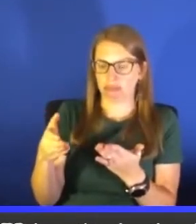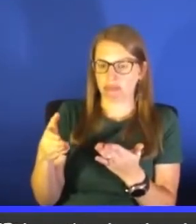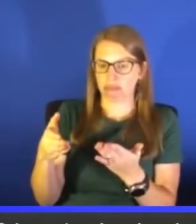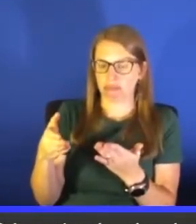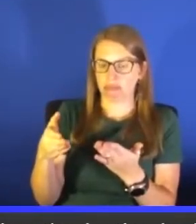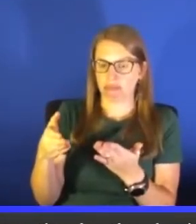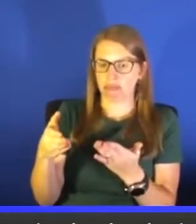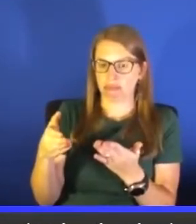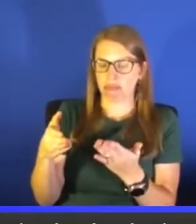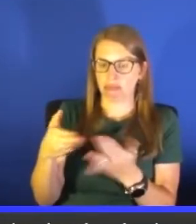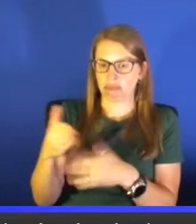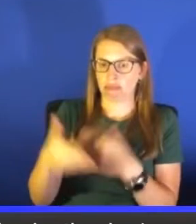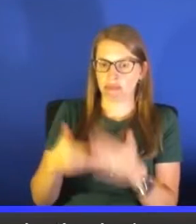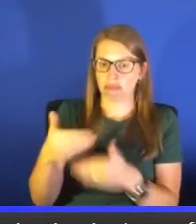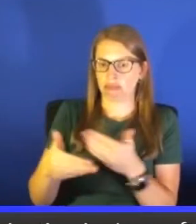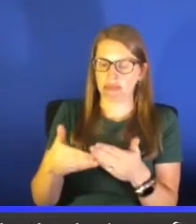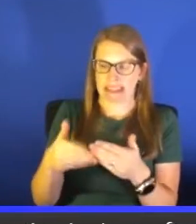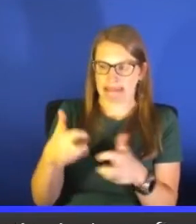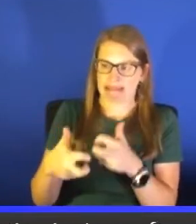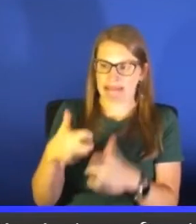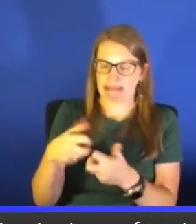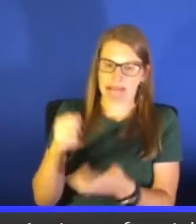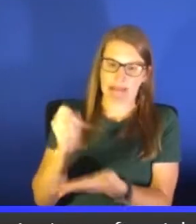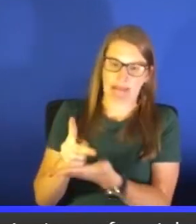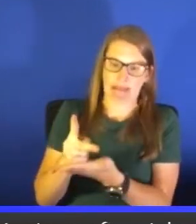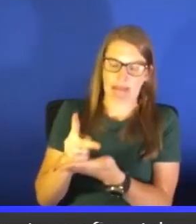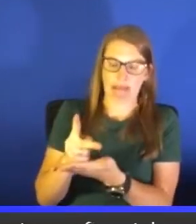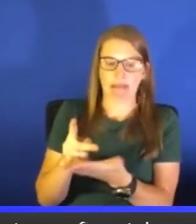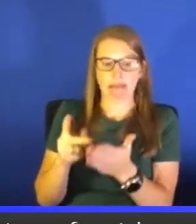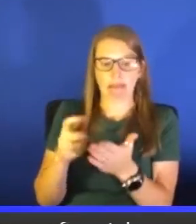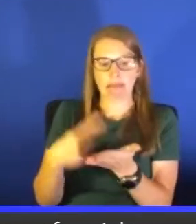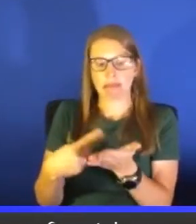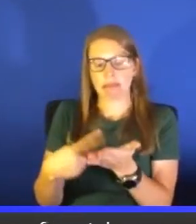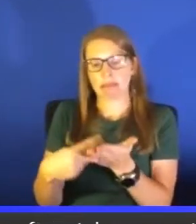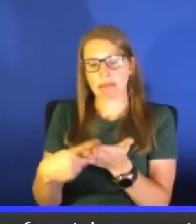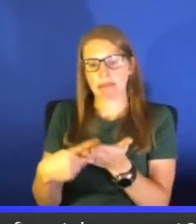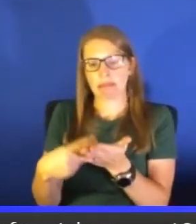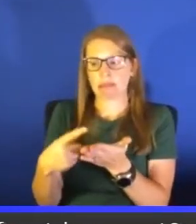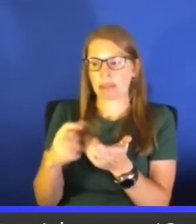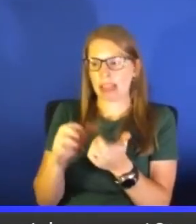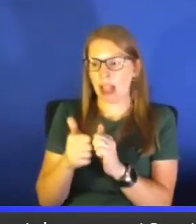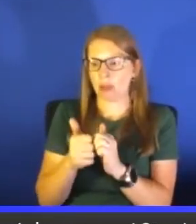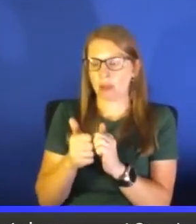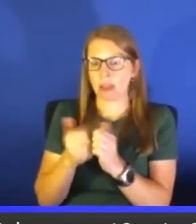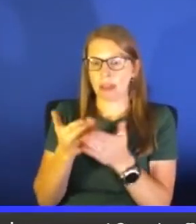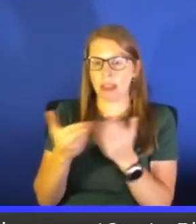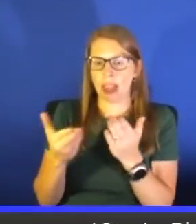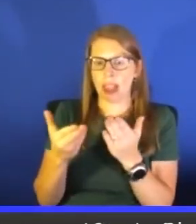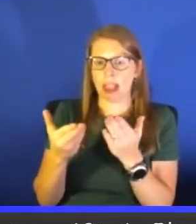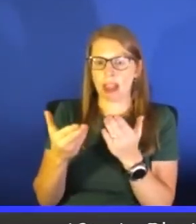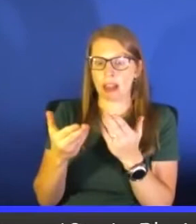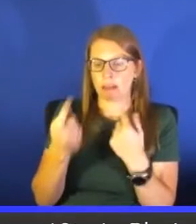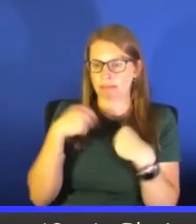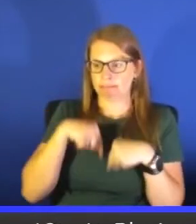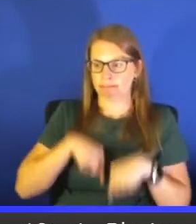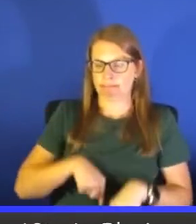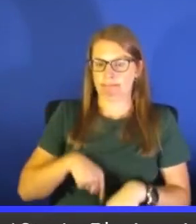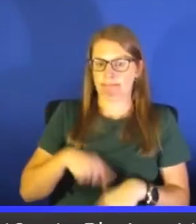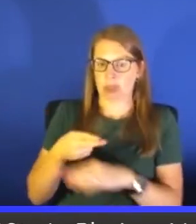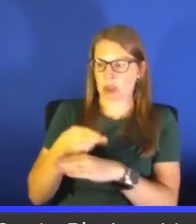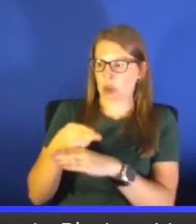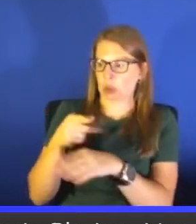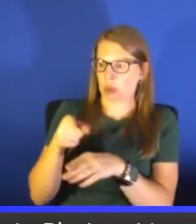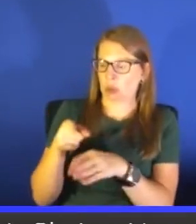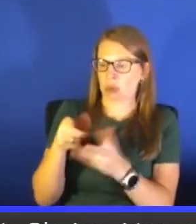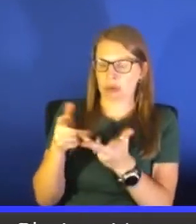difficulty getting approved. So we're kind of talking about how things become into our armamentarium that we use, and that's something that's been around for a really